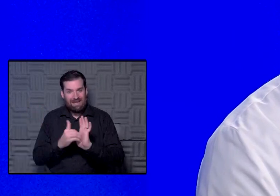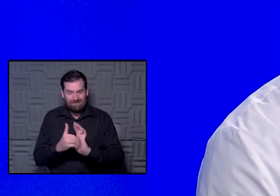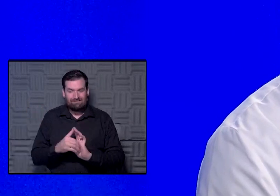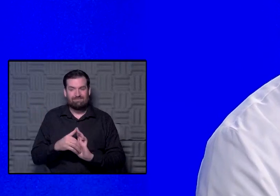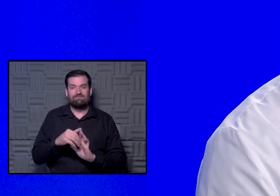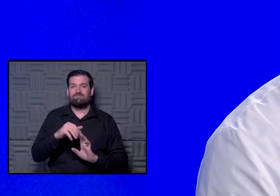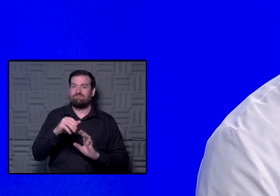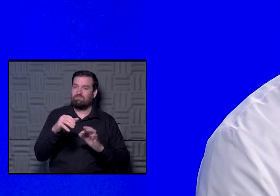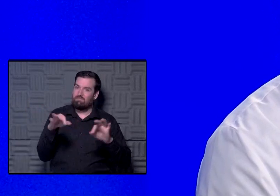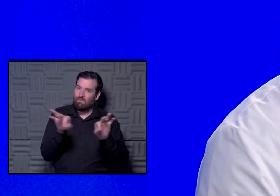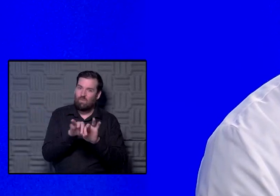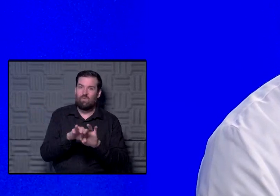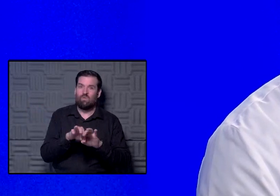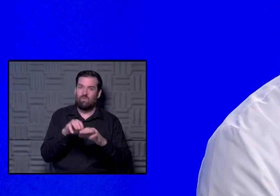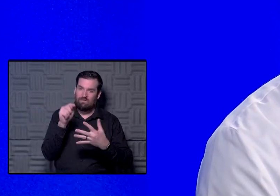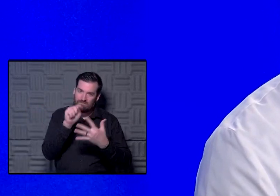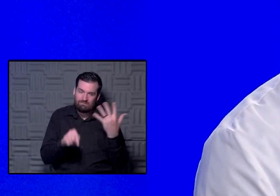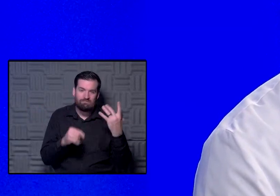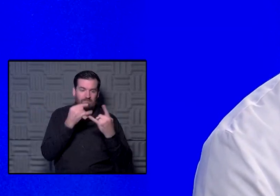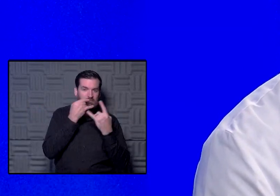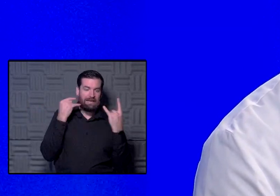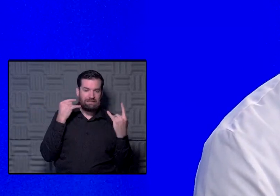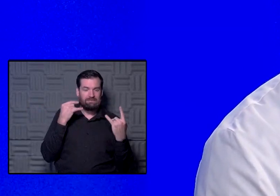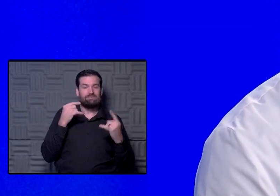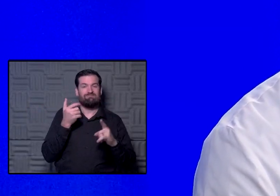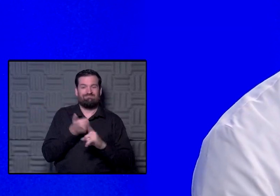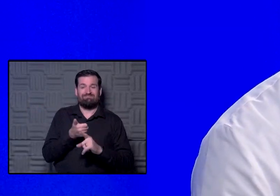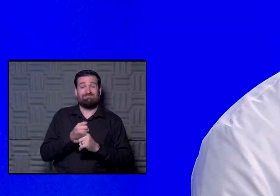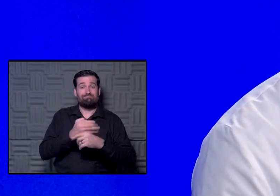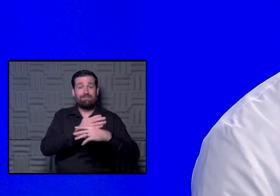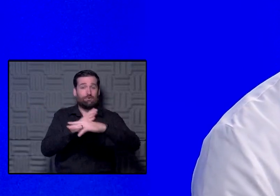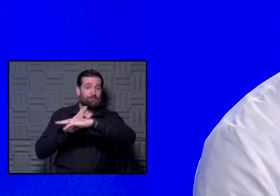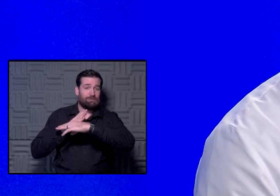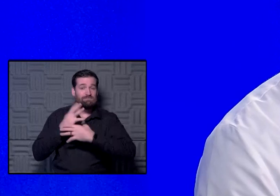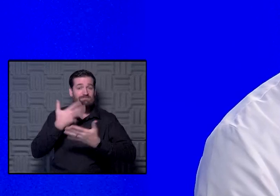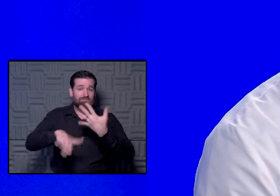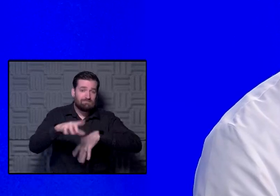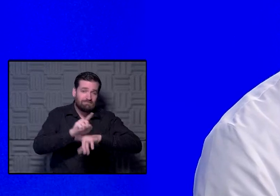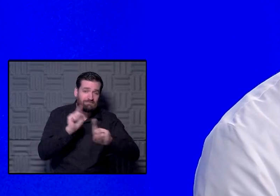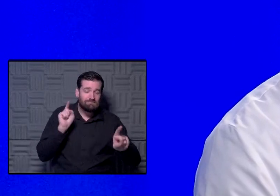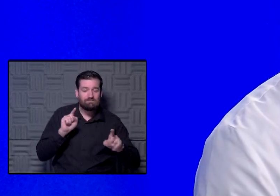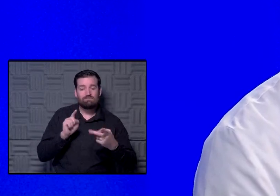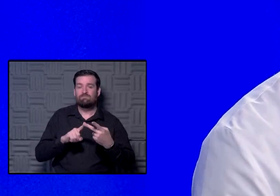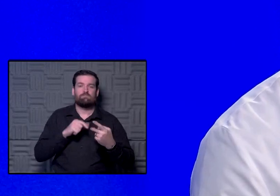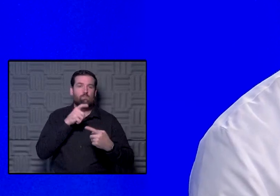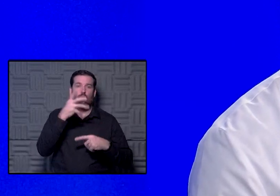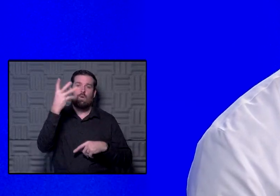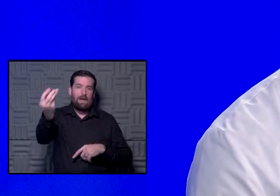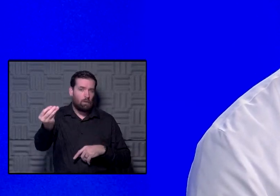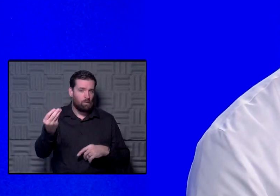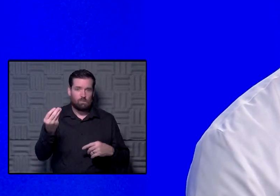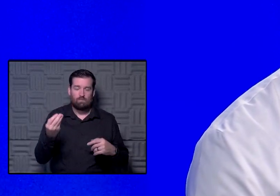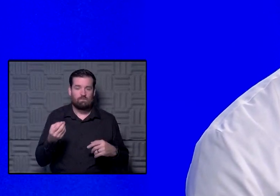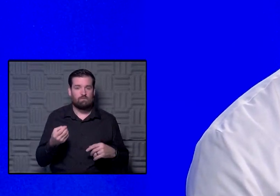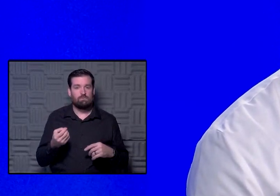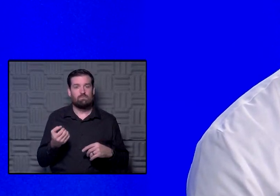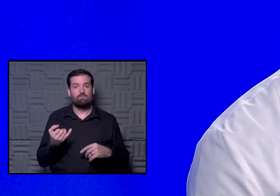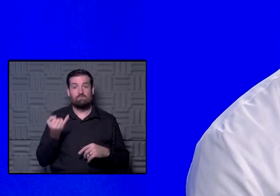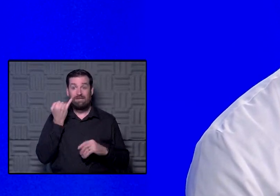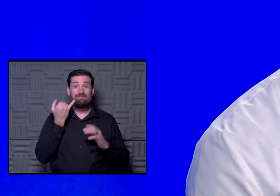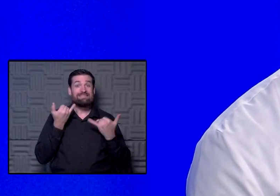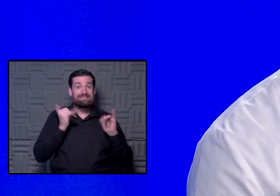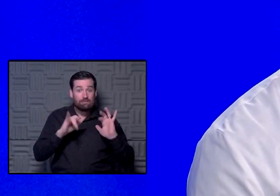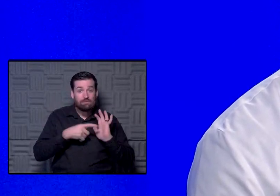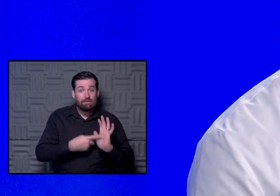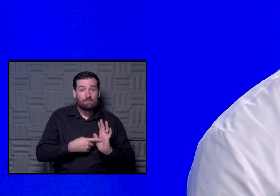you from doing the important things, masking as barrier protection, physical distancing, not going out if you otherwise have continued